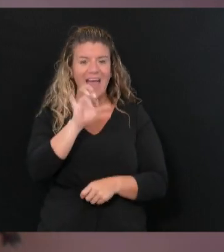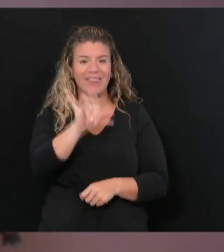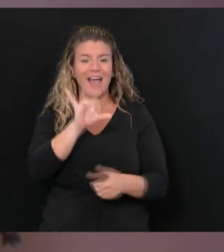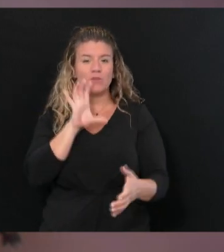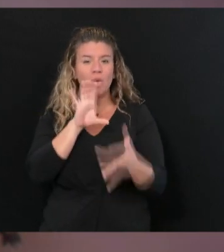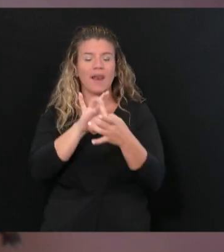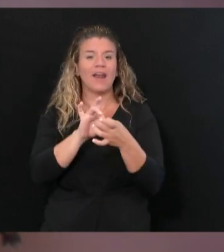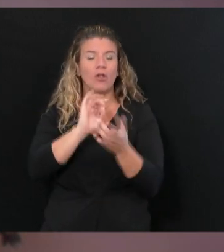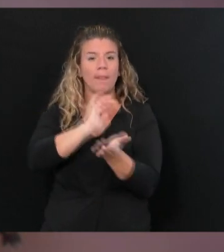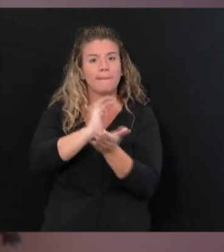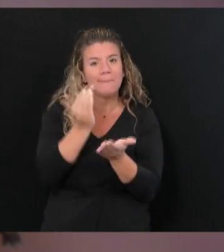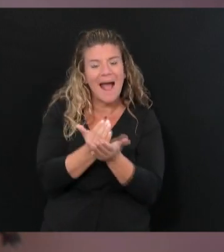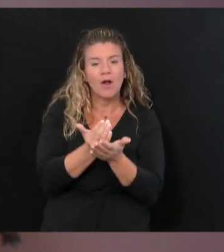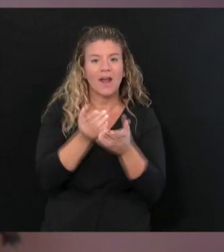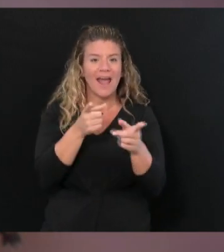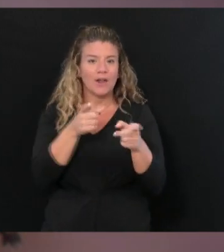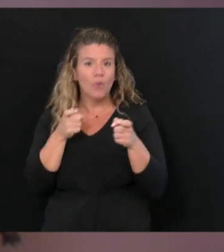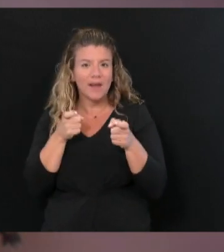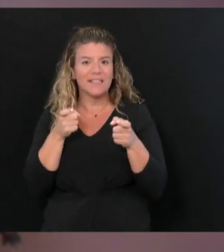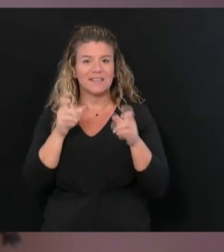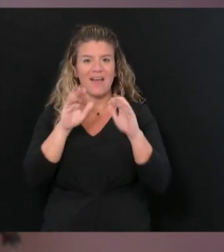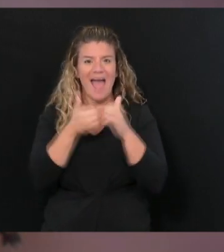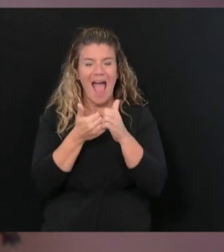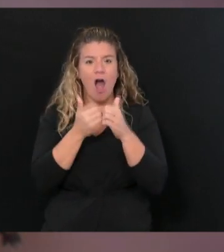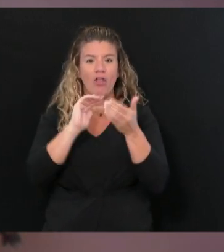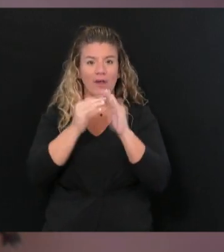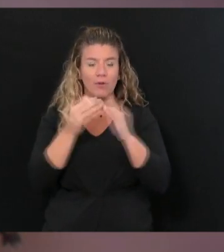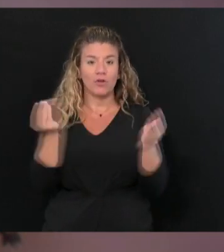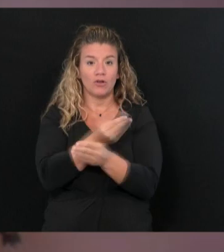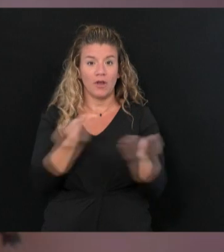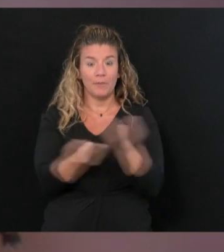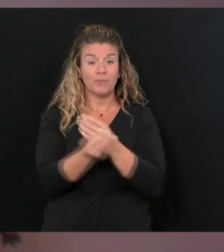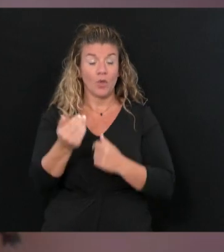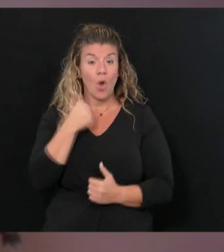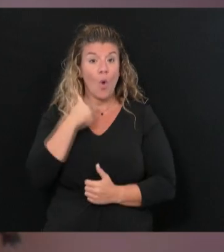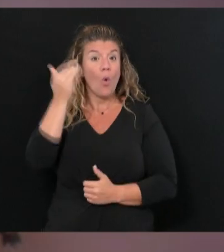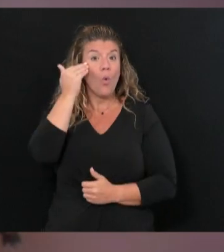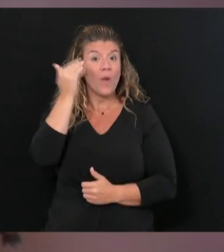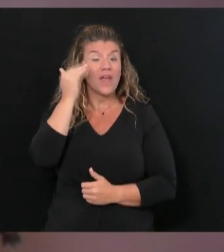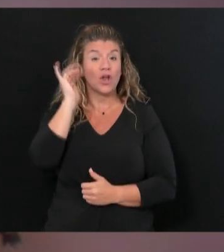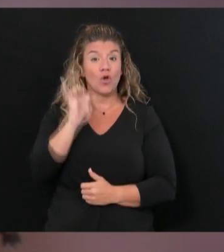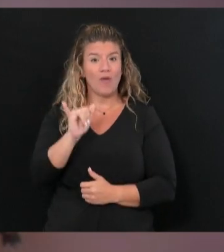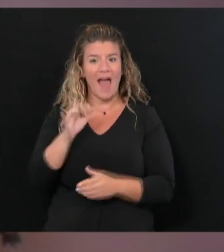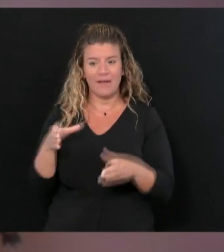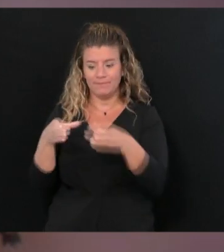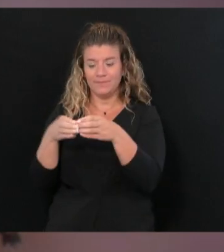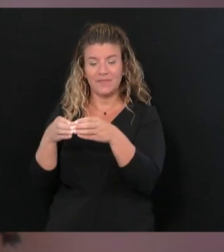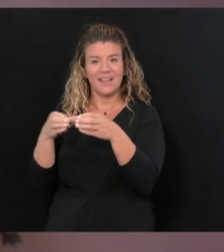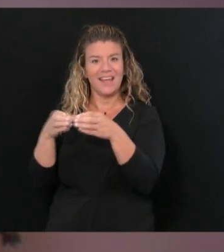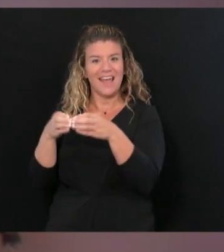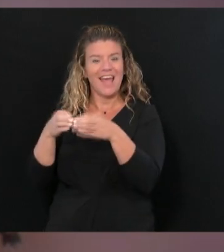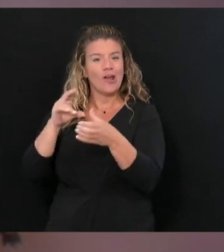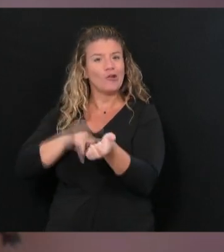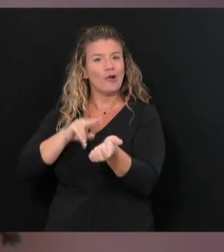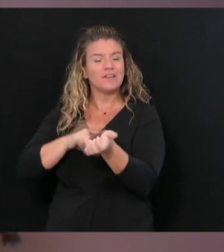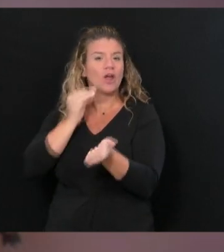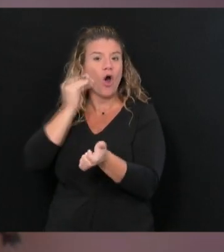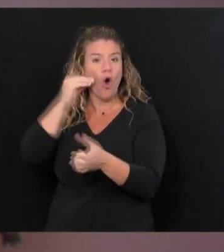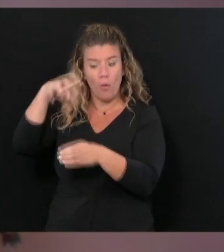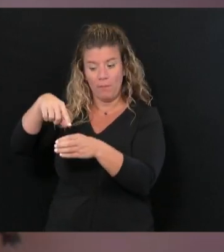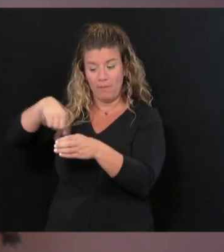the rate of community spread. We know that the congregate spread among, say, residents of a nursing home